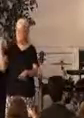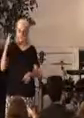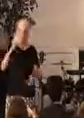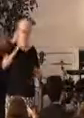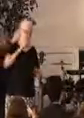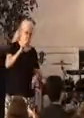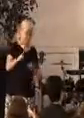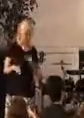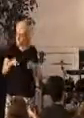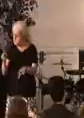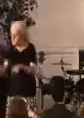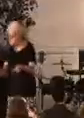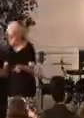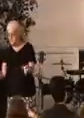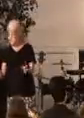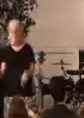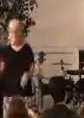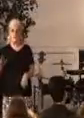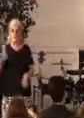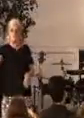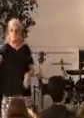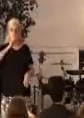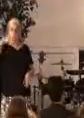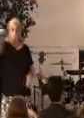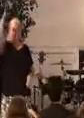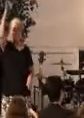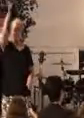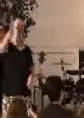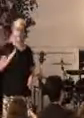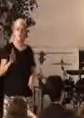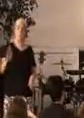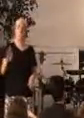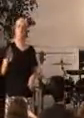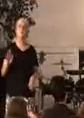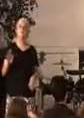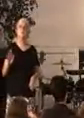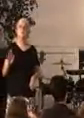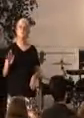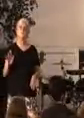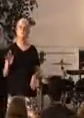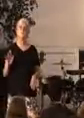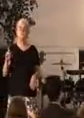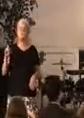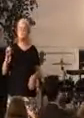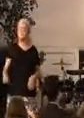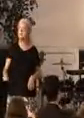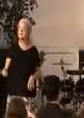dependent on any mortal man. Amen. He's not. You're not a God.